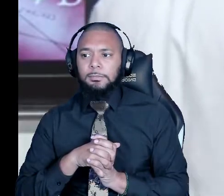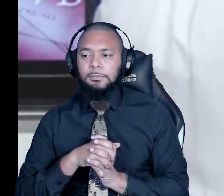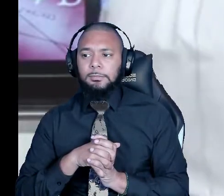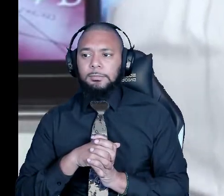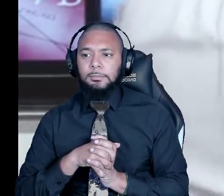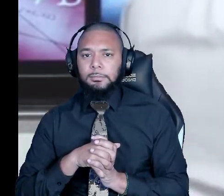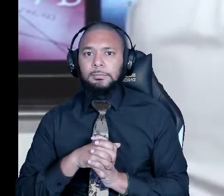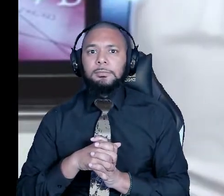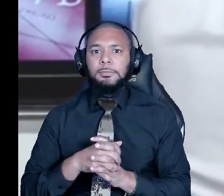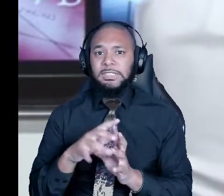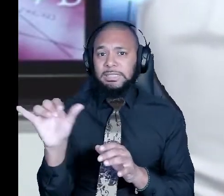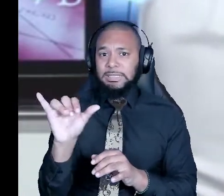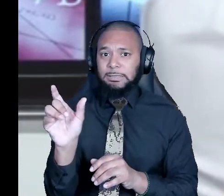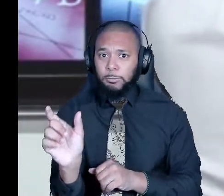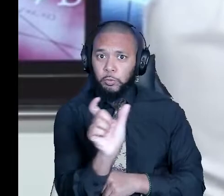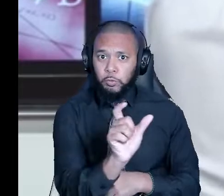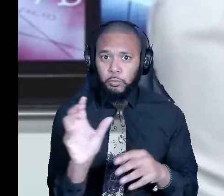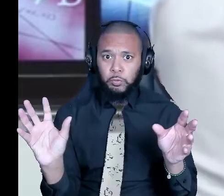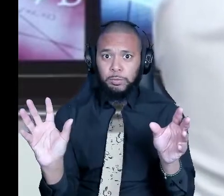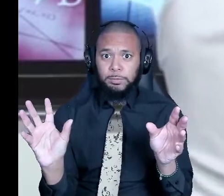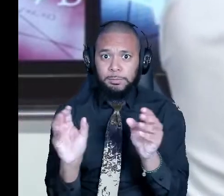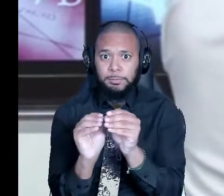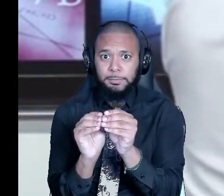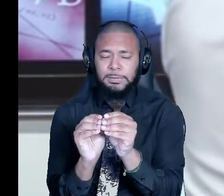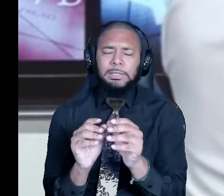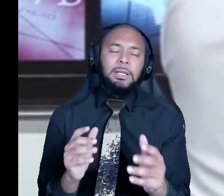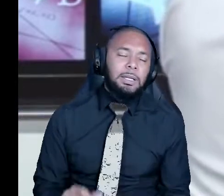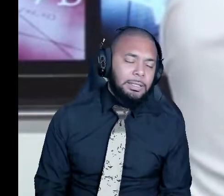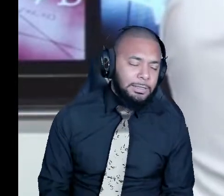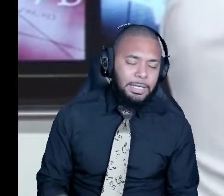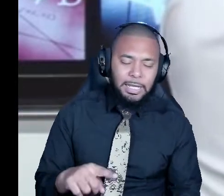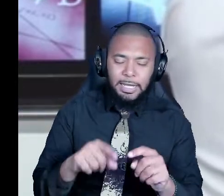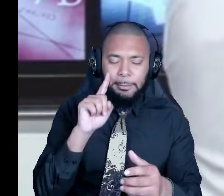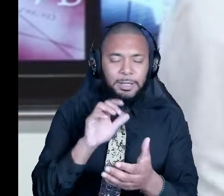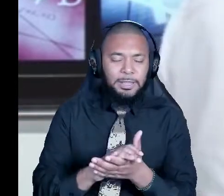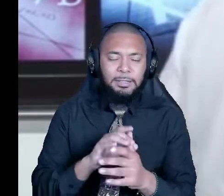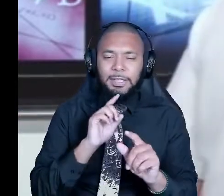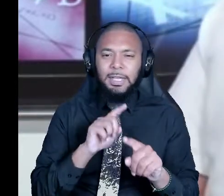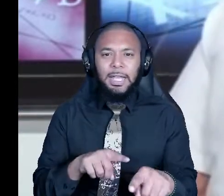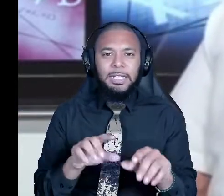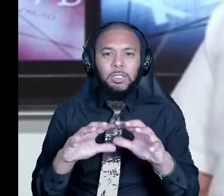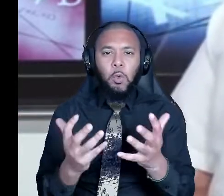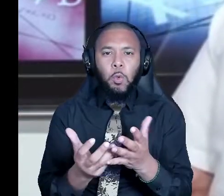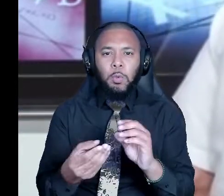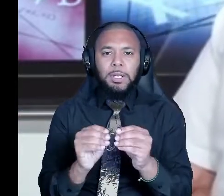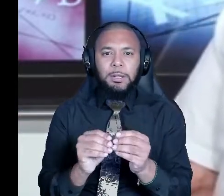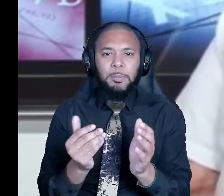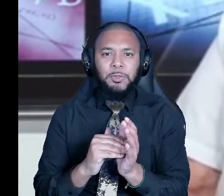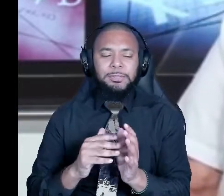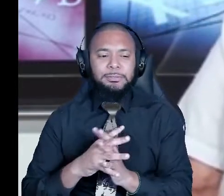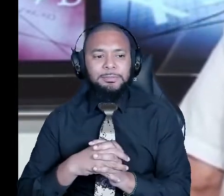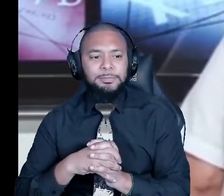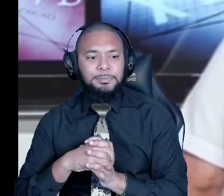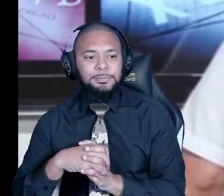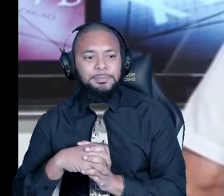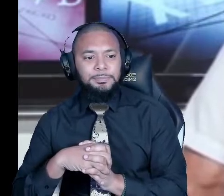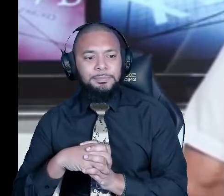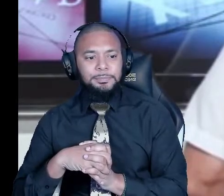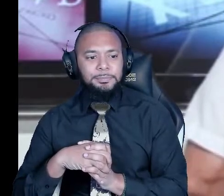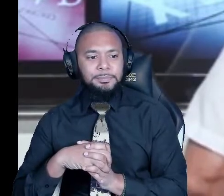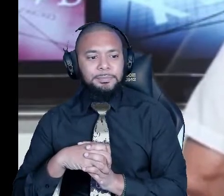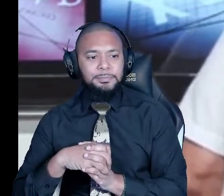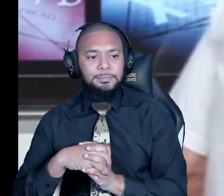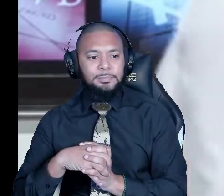like terms. 8y, I can't believe it, it's going to turn out to be a whole number. 8y minus 7y is 1y.